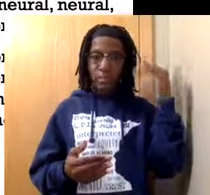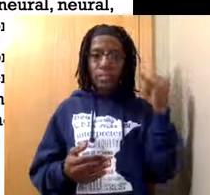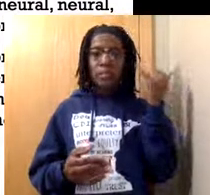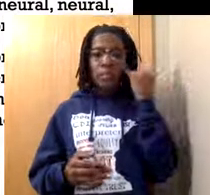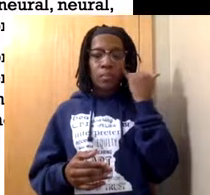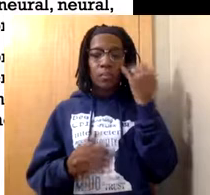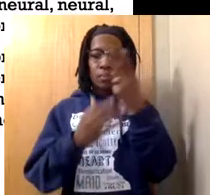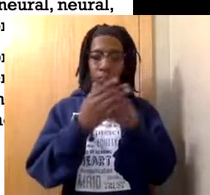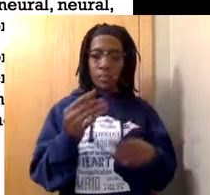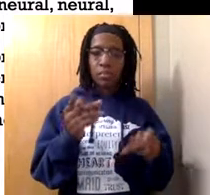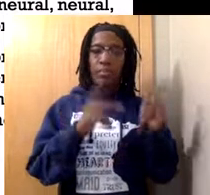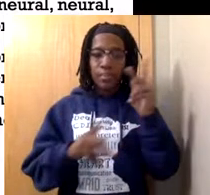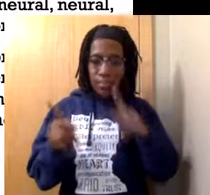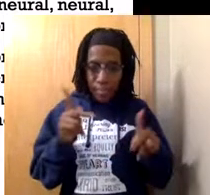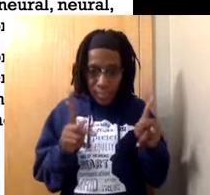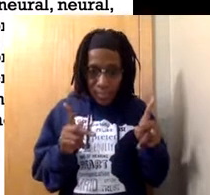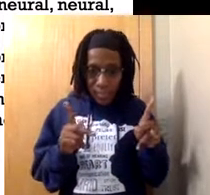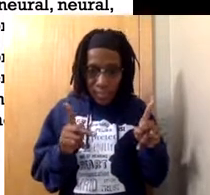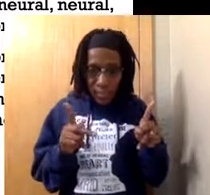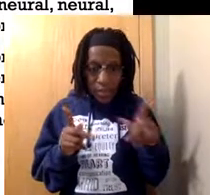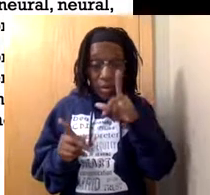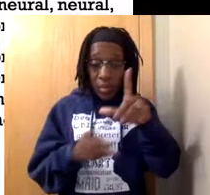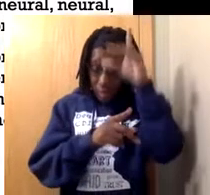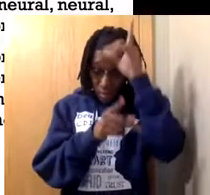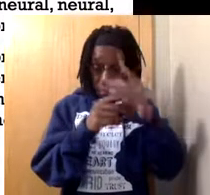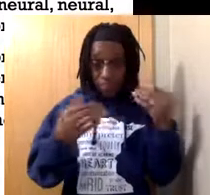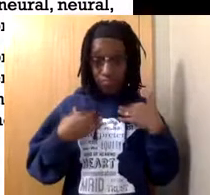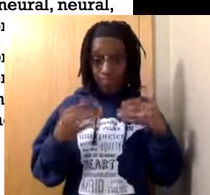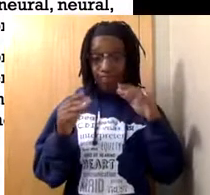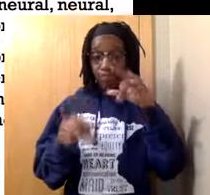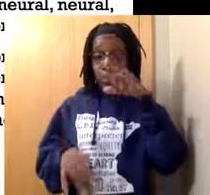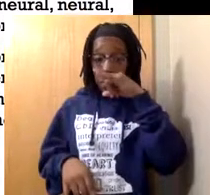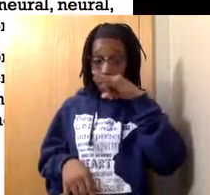parents that have kids